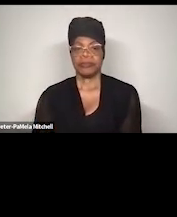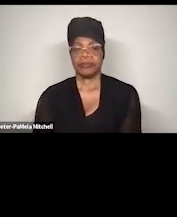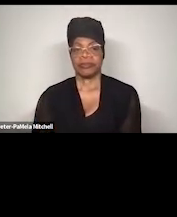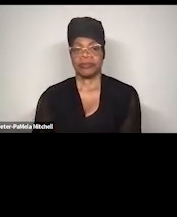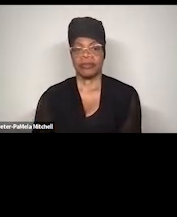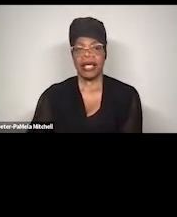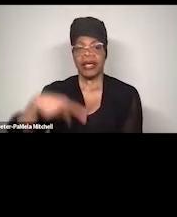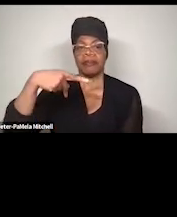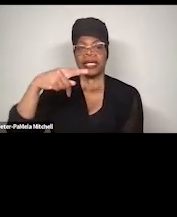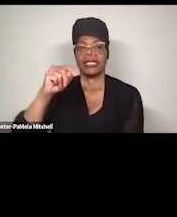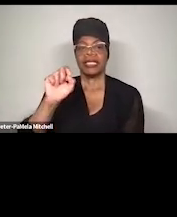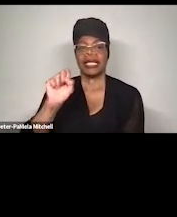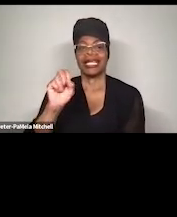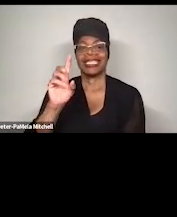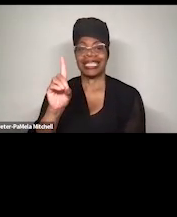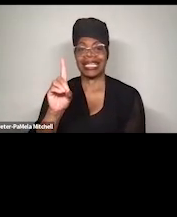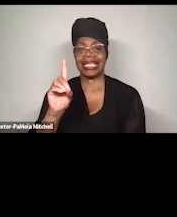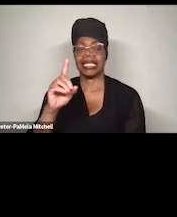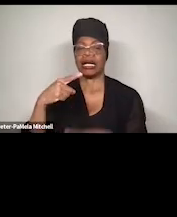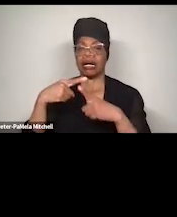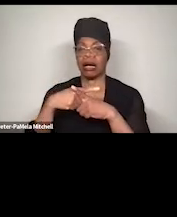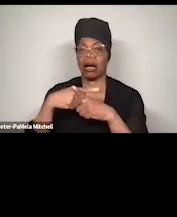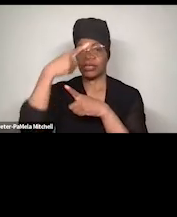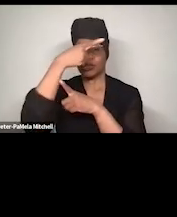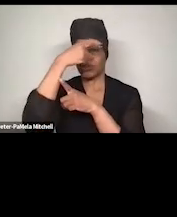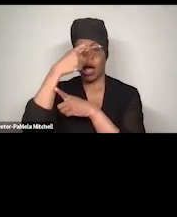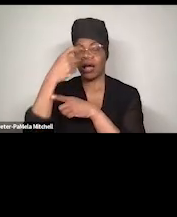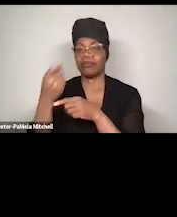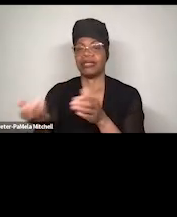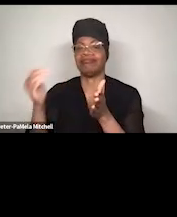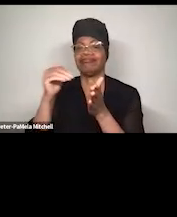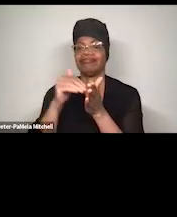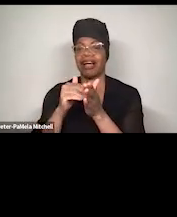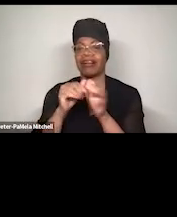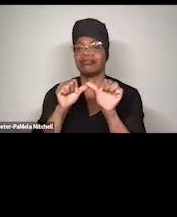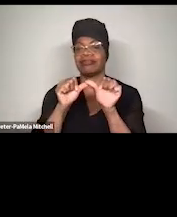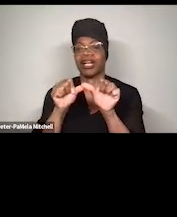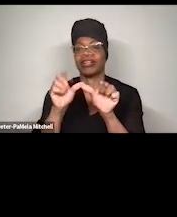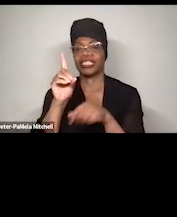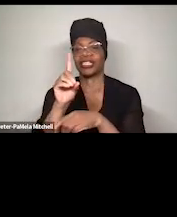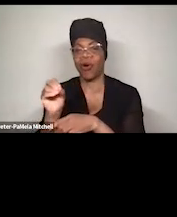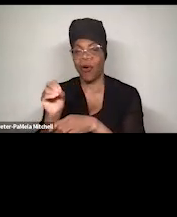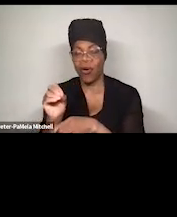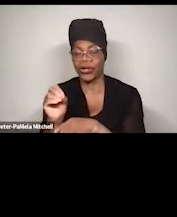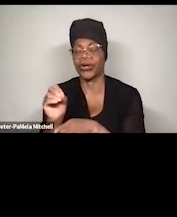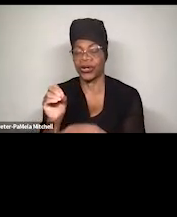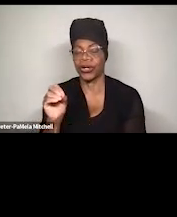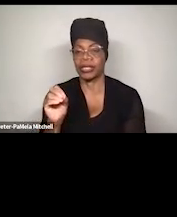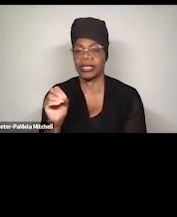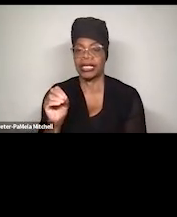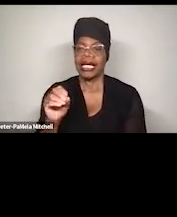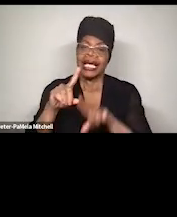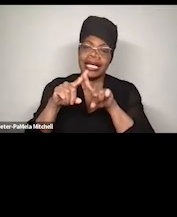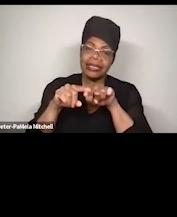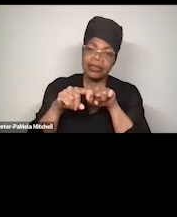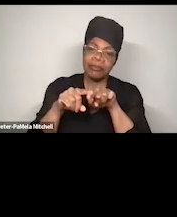Okay, so PTSD, complex trauma, and co-occurring disorders. Again, PTSD, complex trauma can kind of, depending